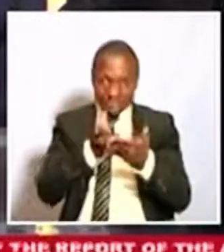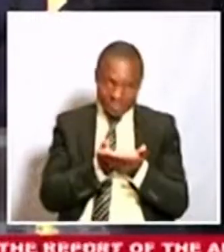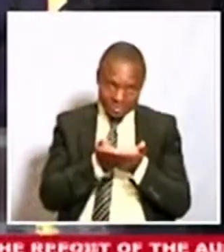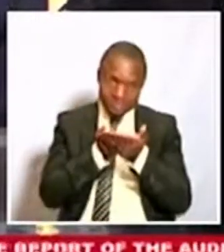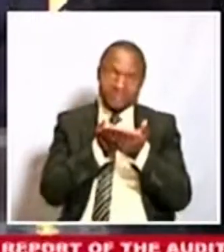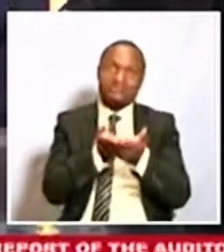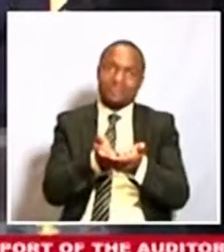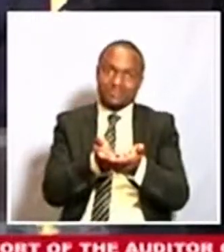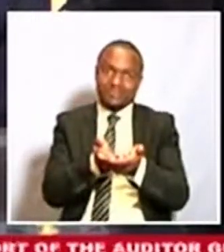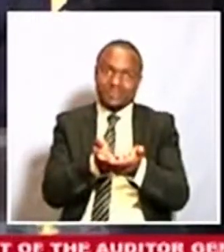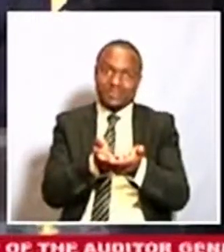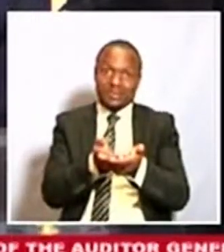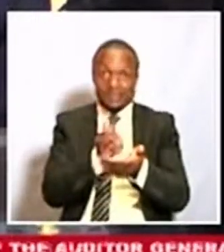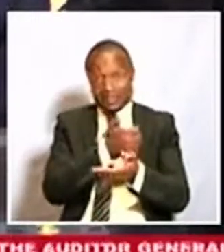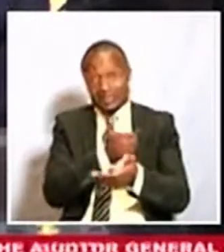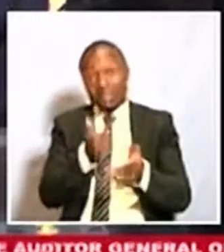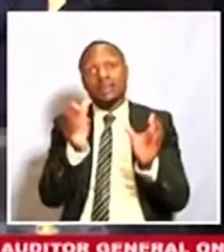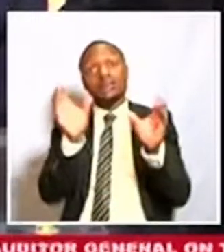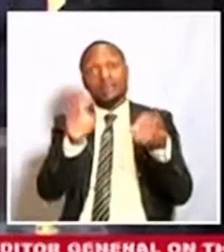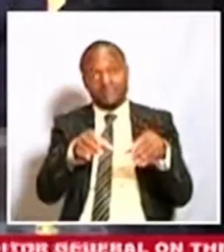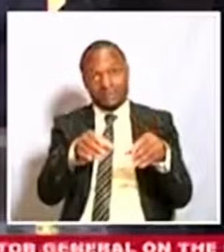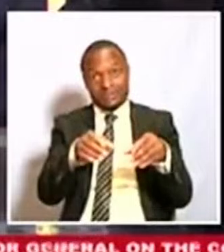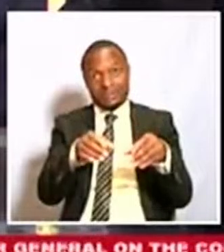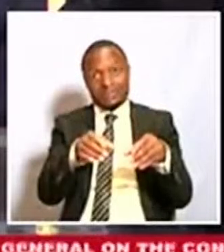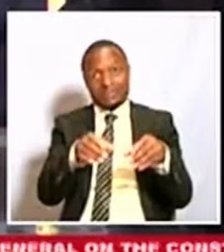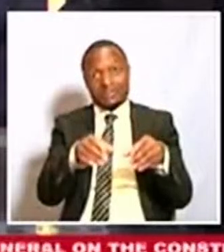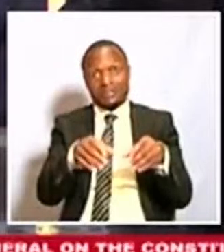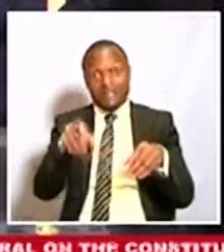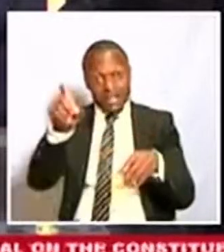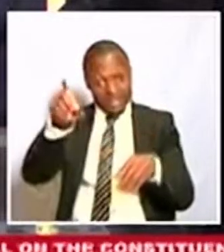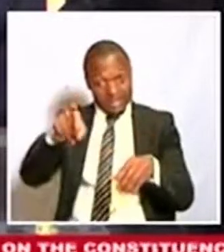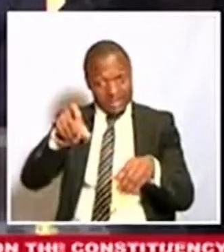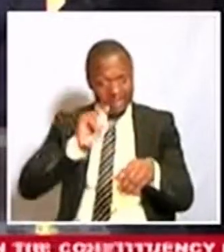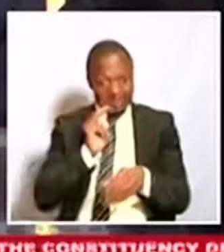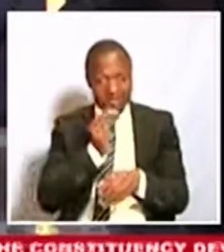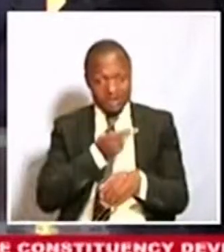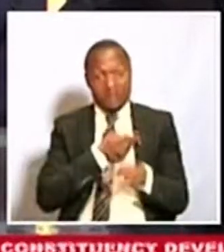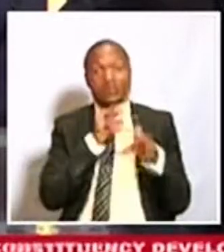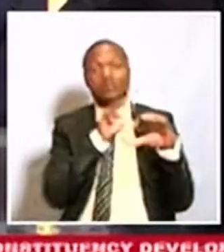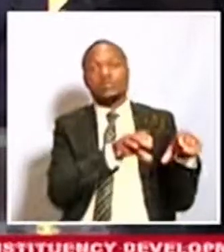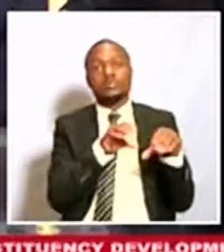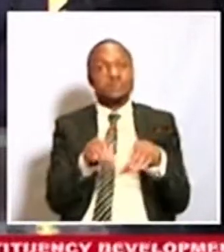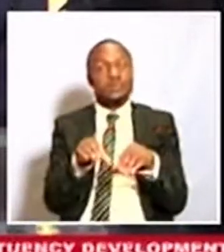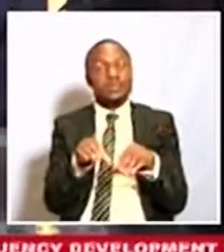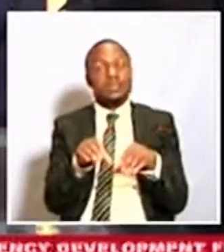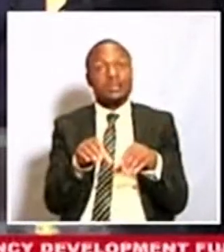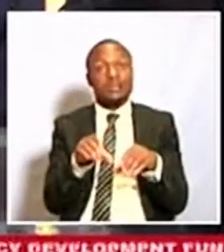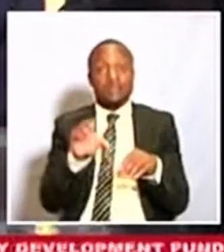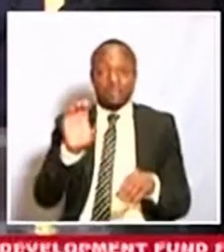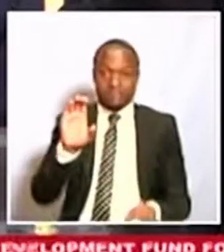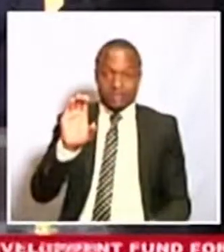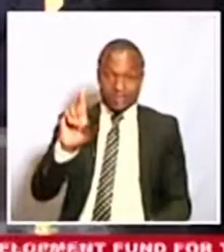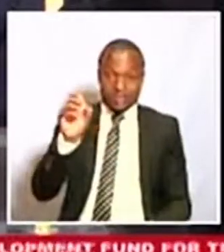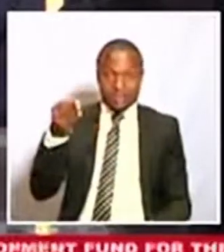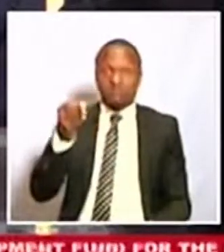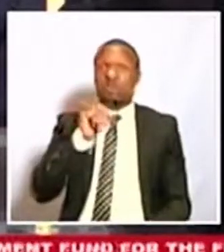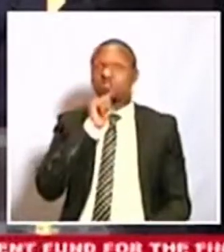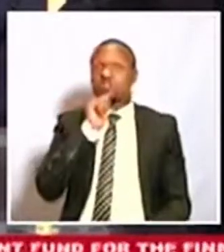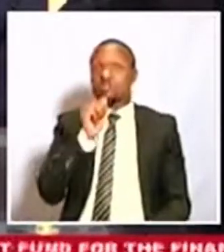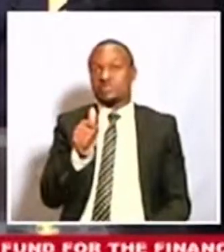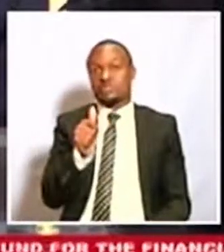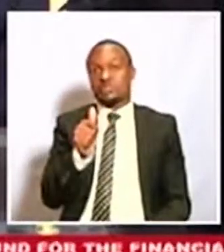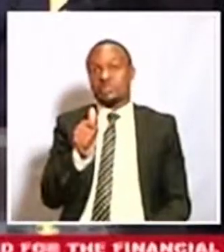that all other councils, it's required on us to take CDF not as a by the